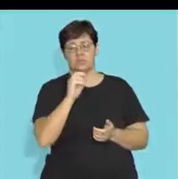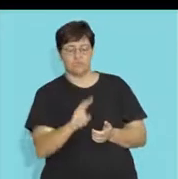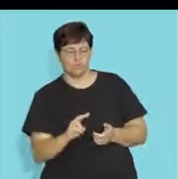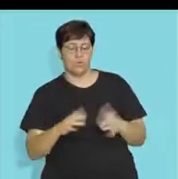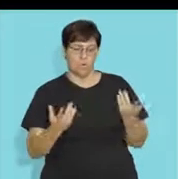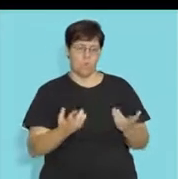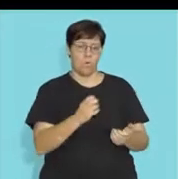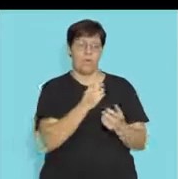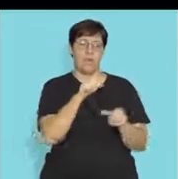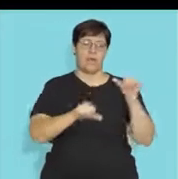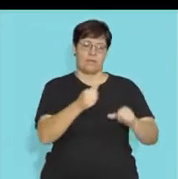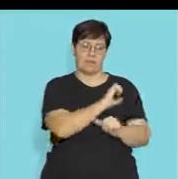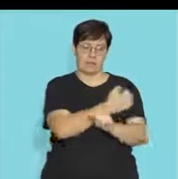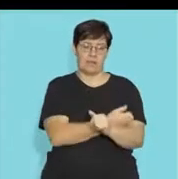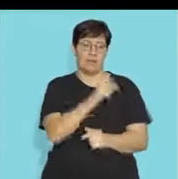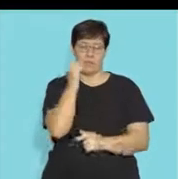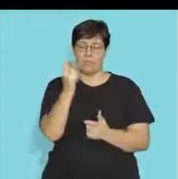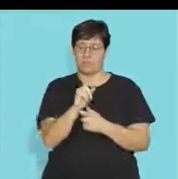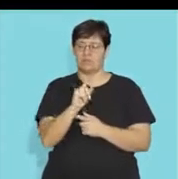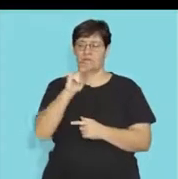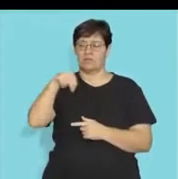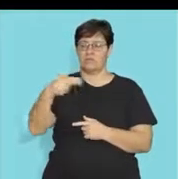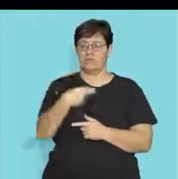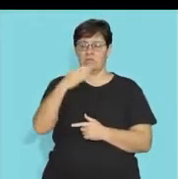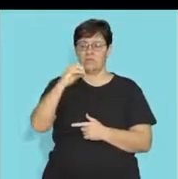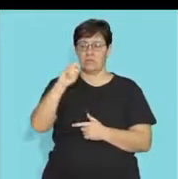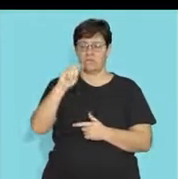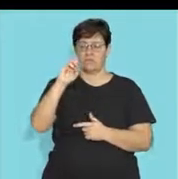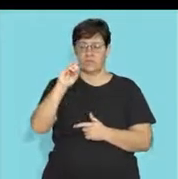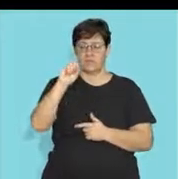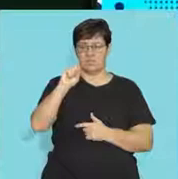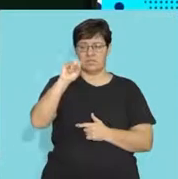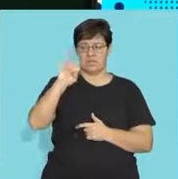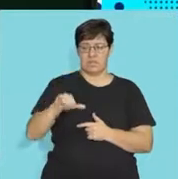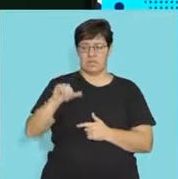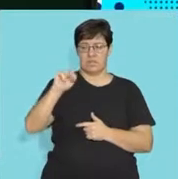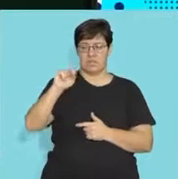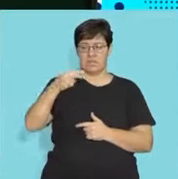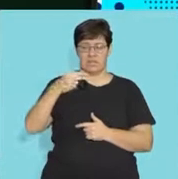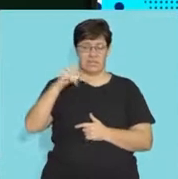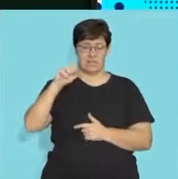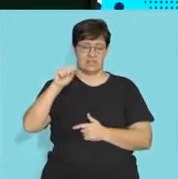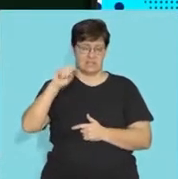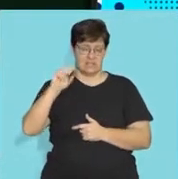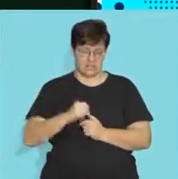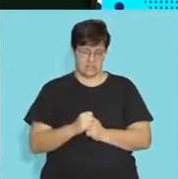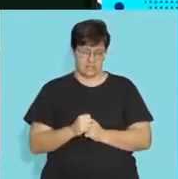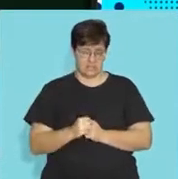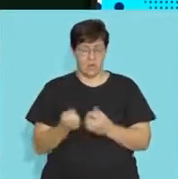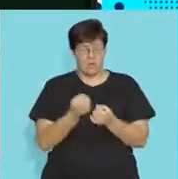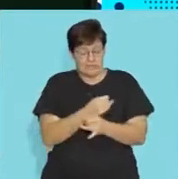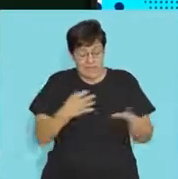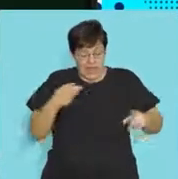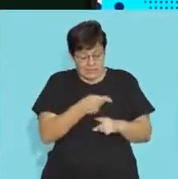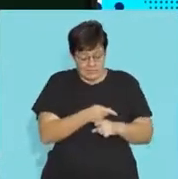a process that we refer to as photosynthesis. So it's important that we understand that all food chains have to begin with